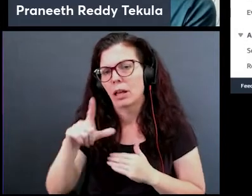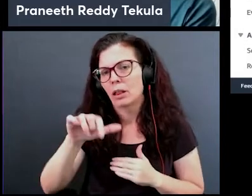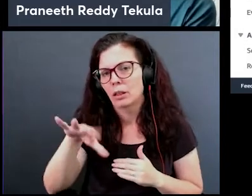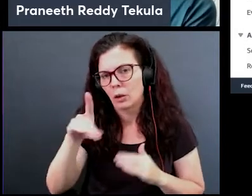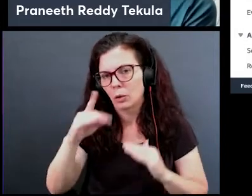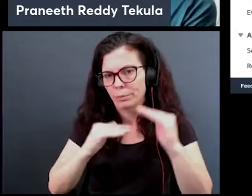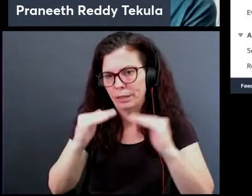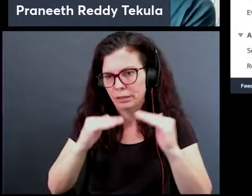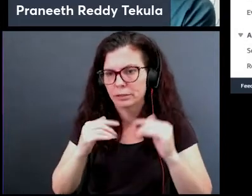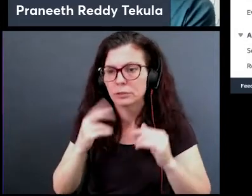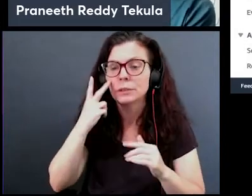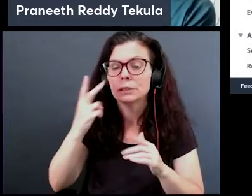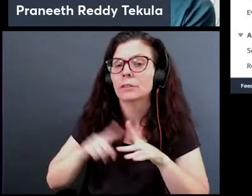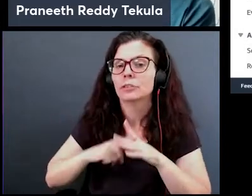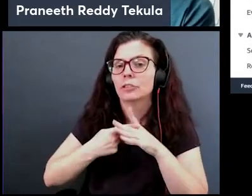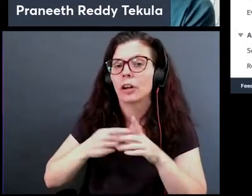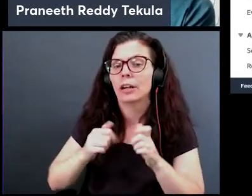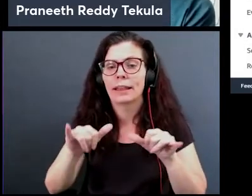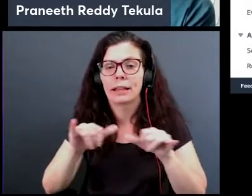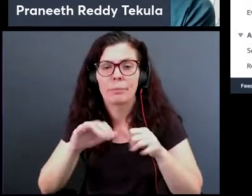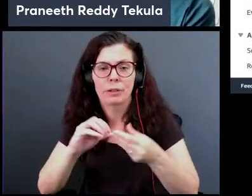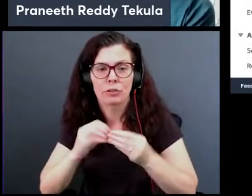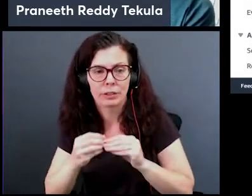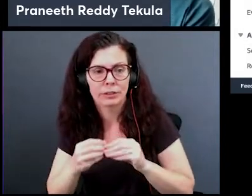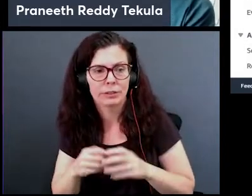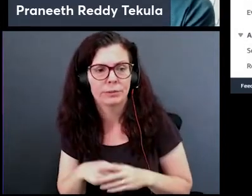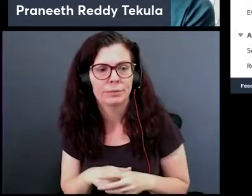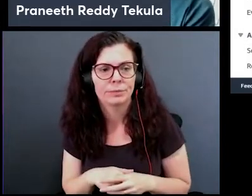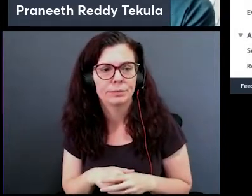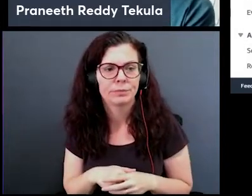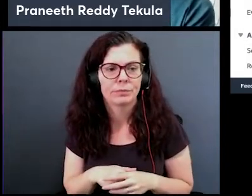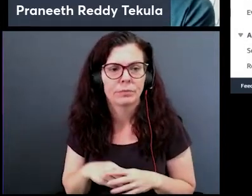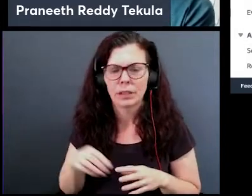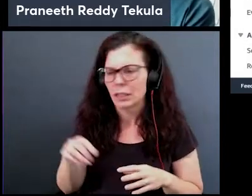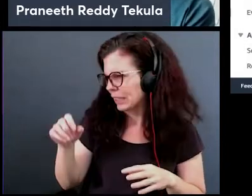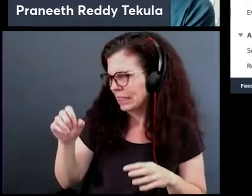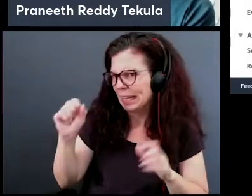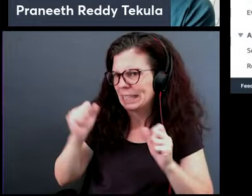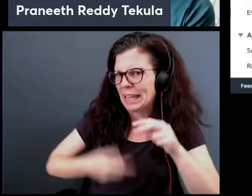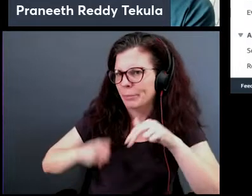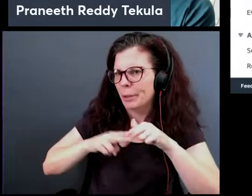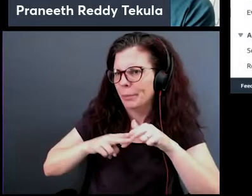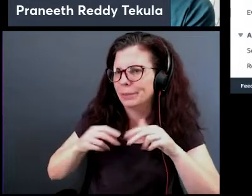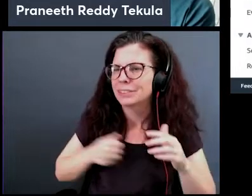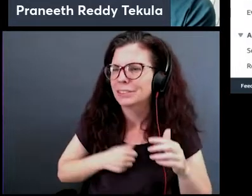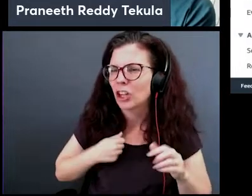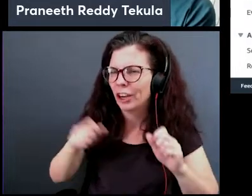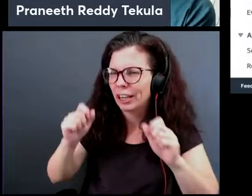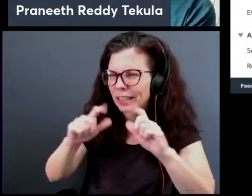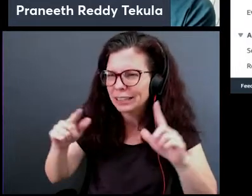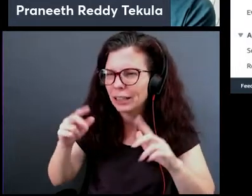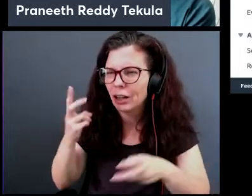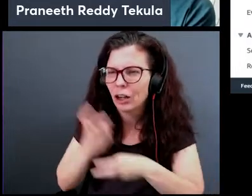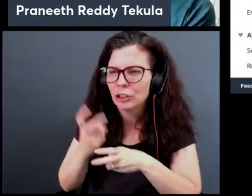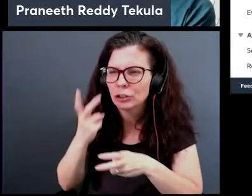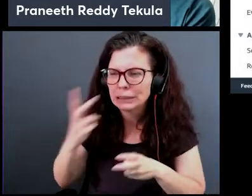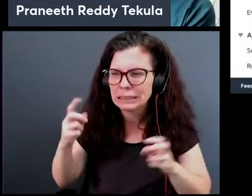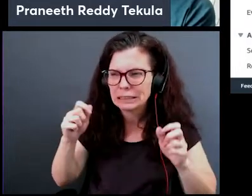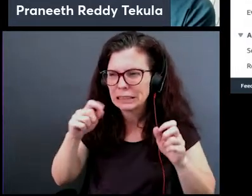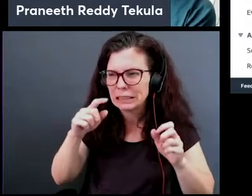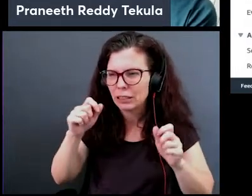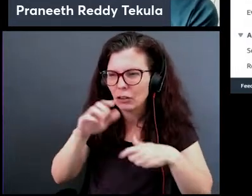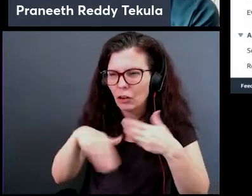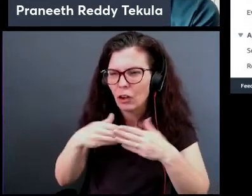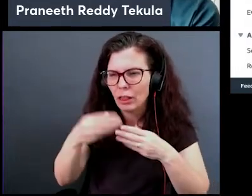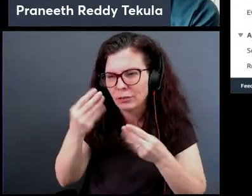up and you have a metric. You You only know, see one. could you actually bump it up? I'm having a little bit of a hard time seeing kind of all the information. So